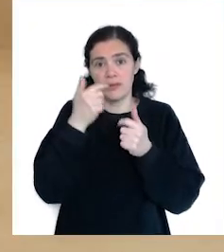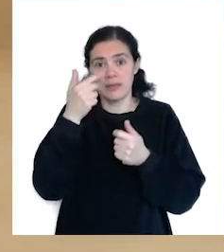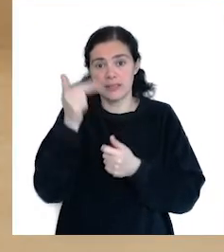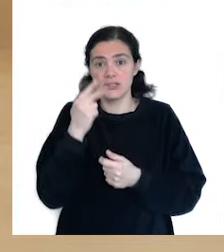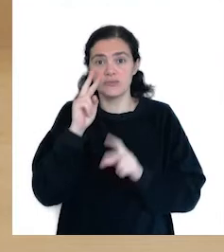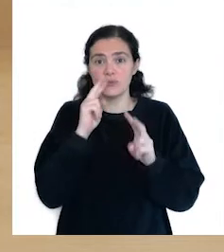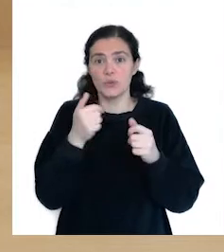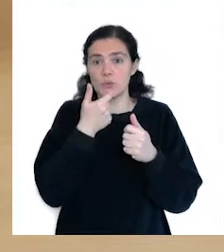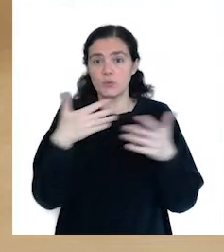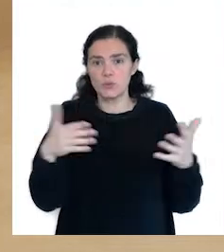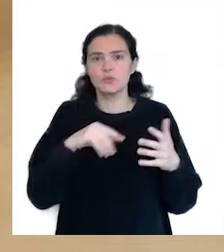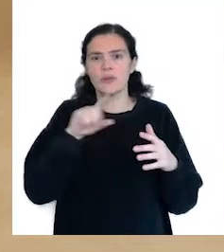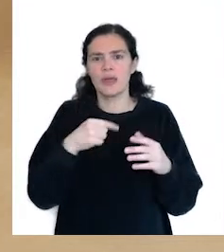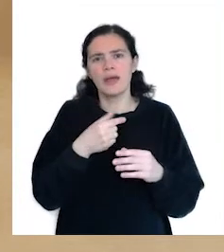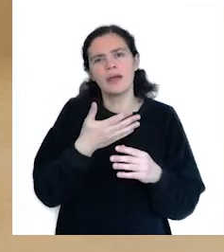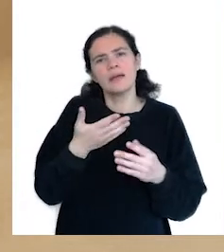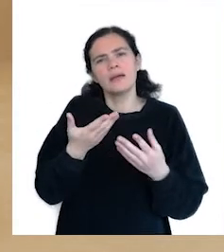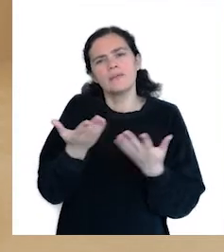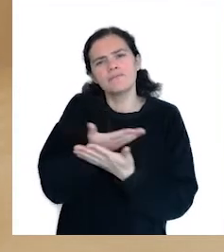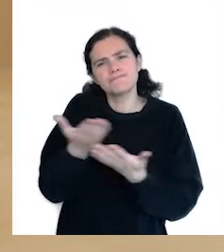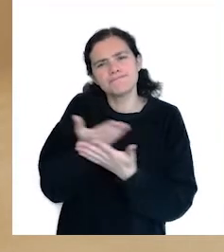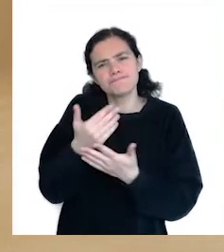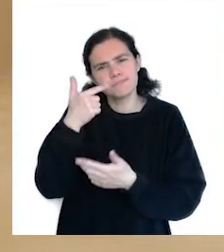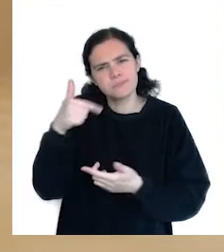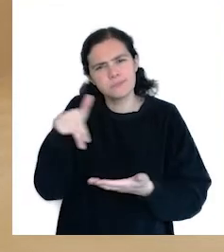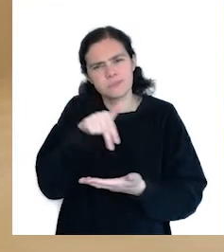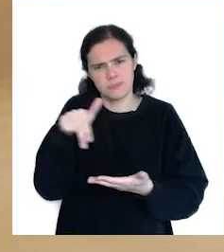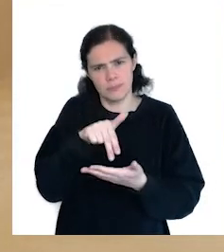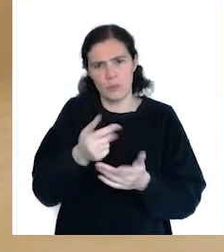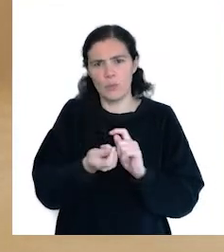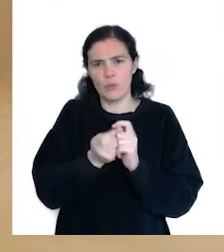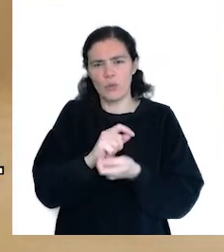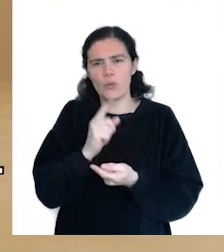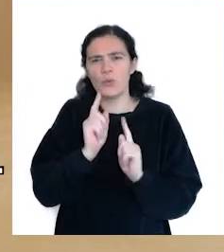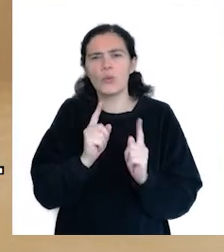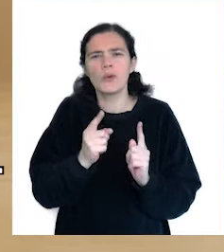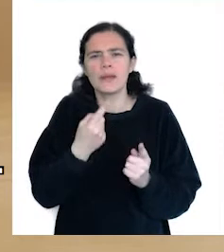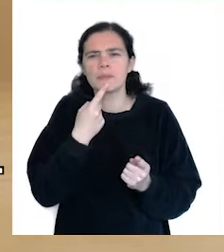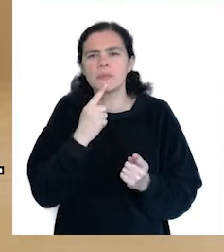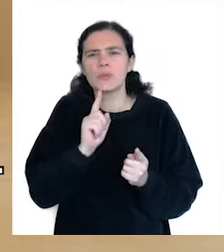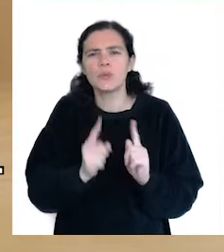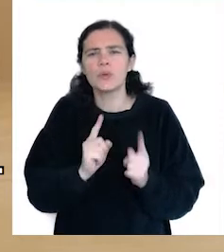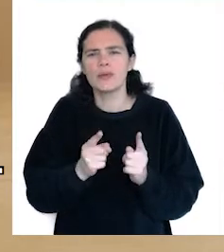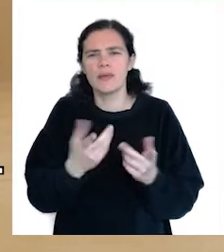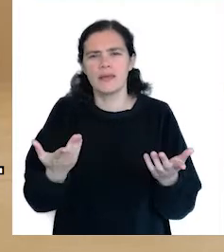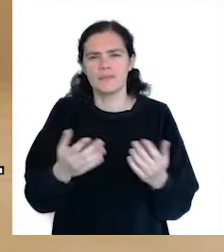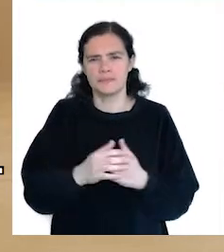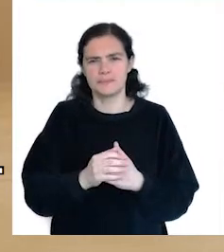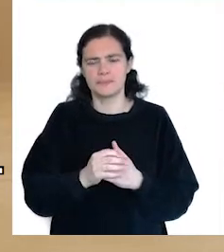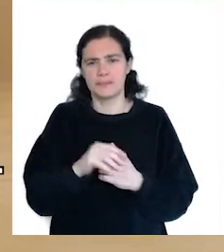the visual artists who actually interacted with performer, who changed the